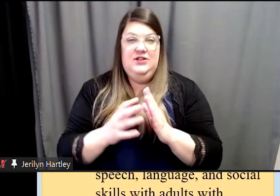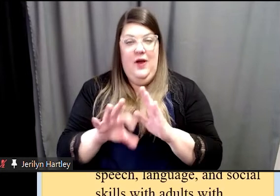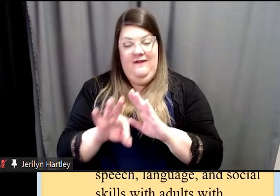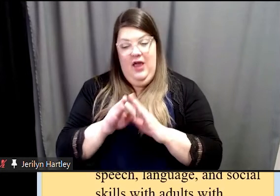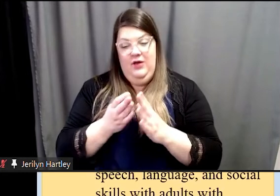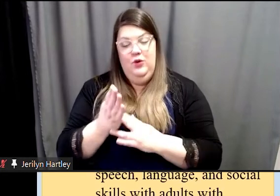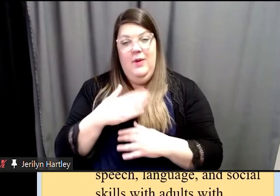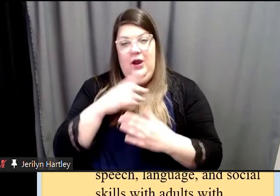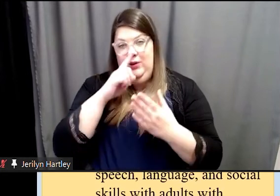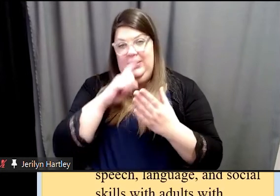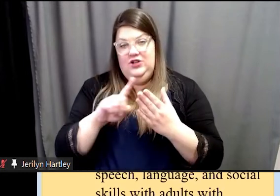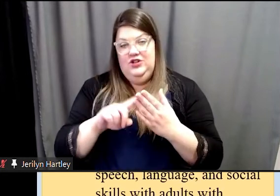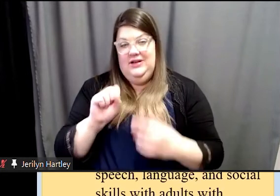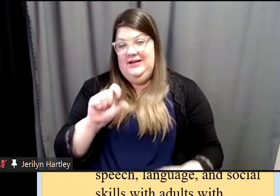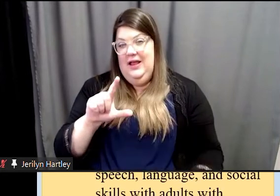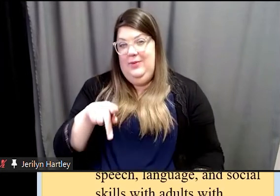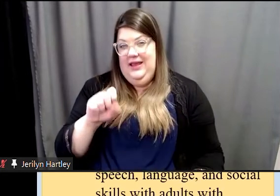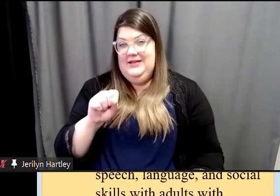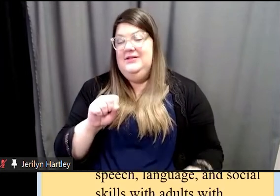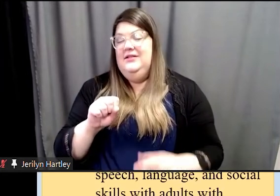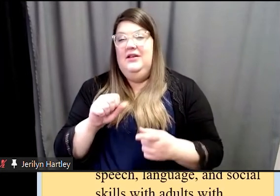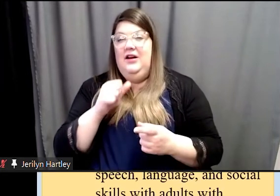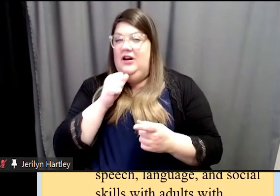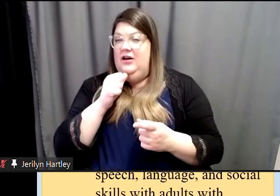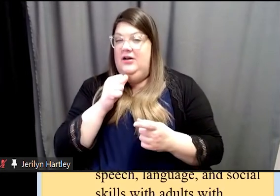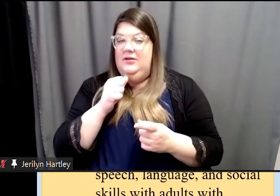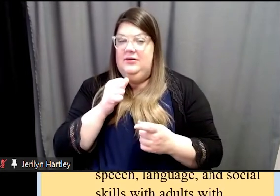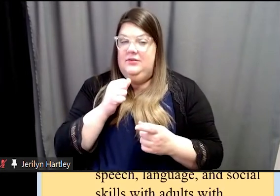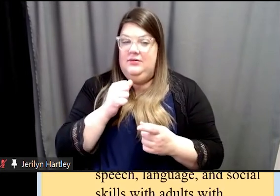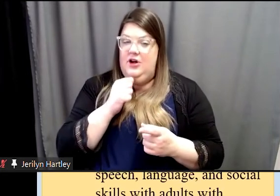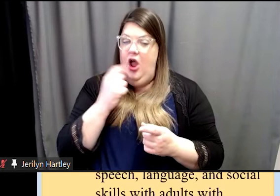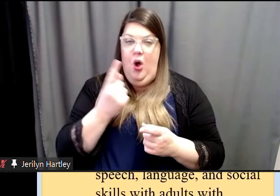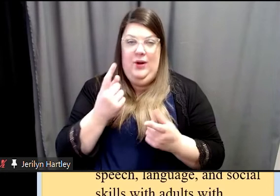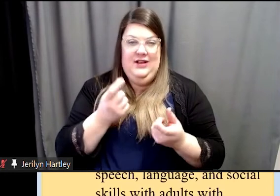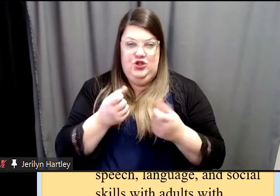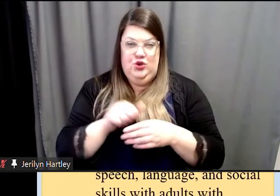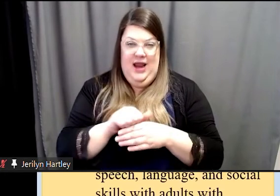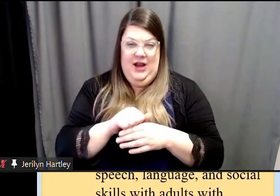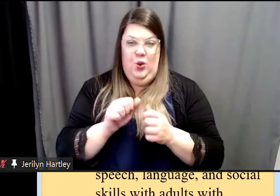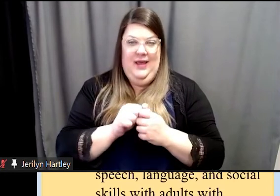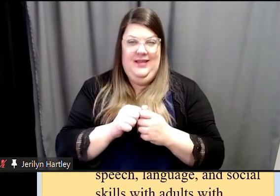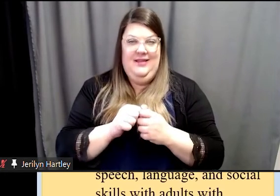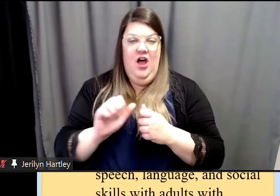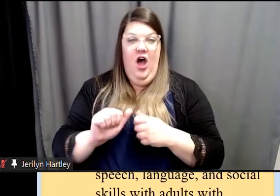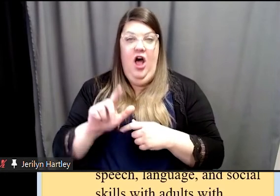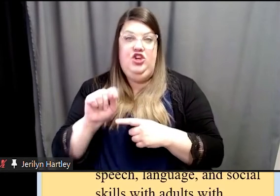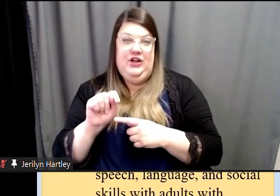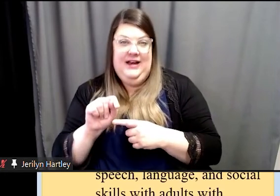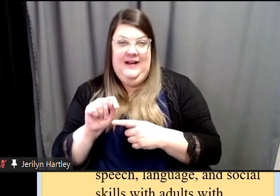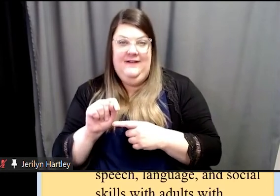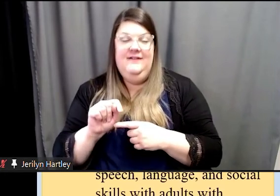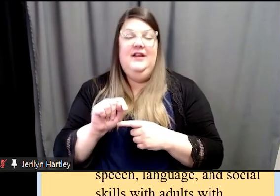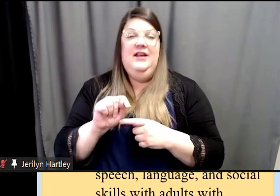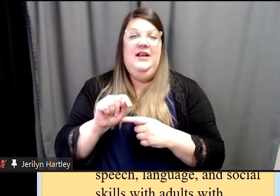my research that SLPs are always trained with on alternative and augmentative communication devices, or